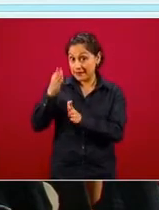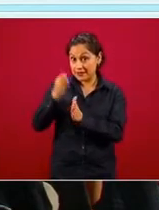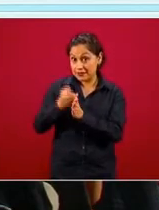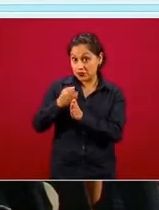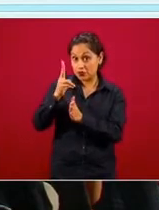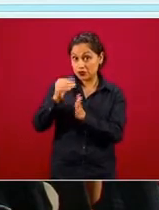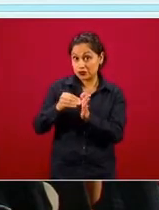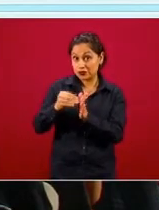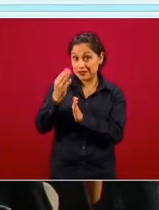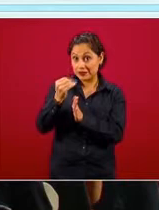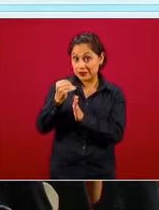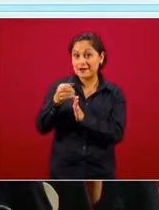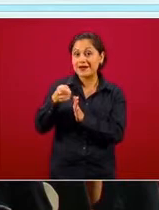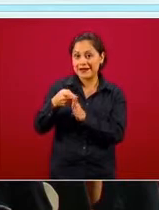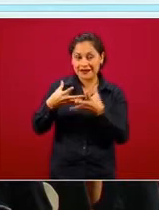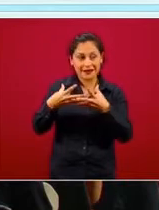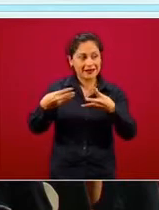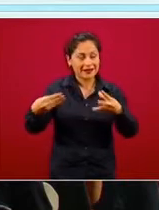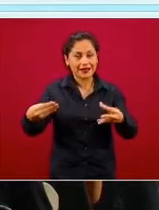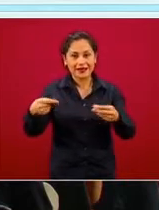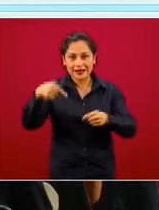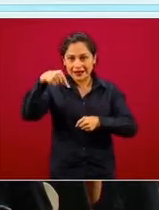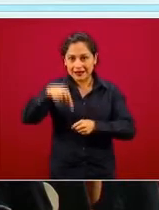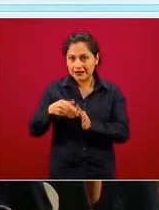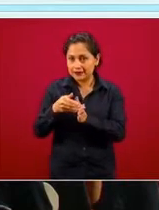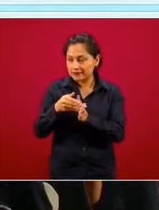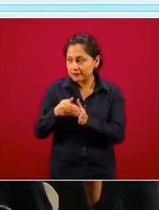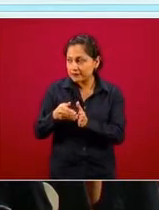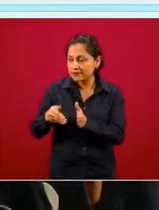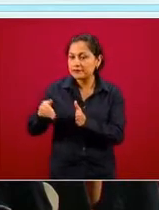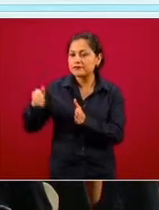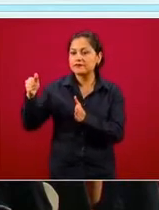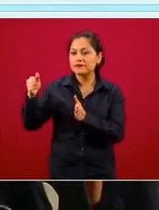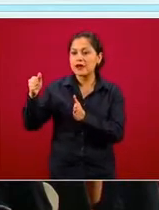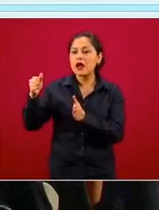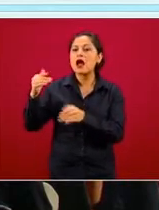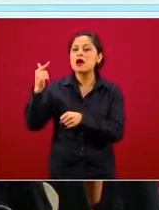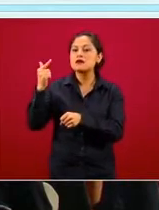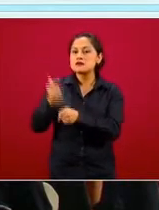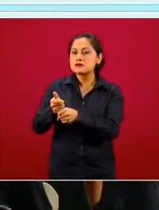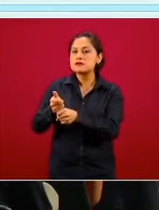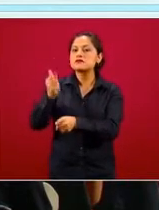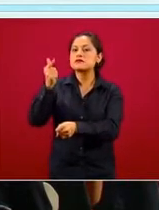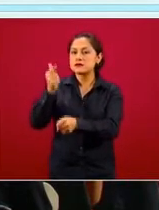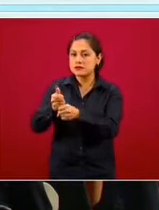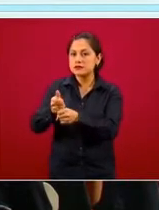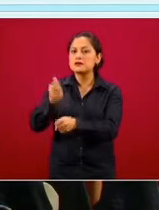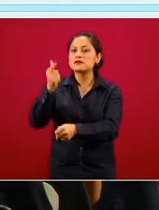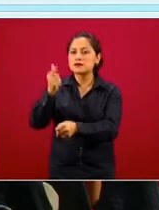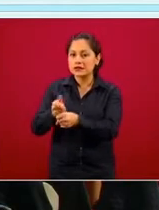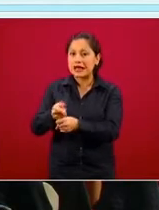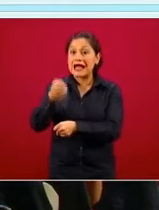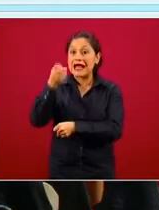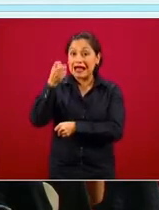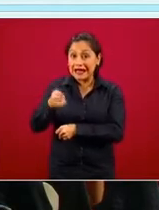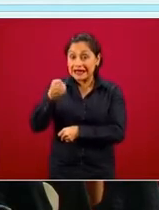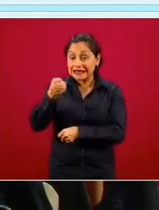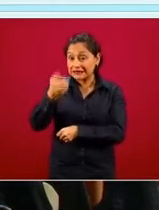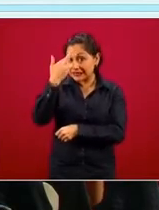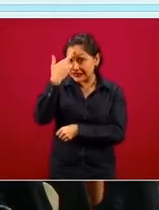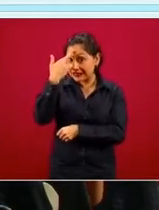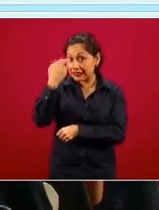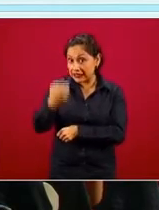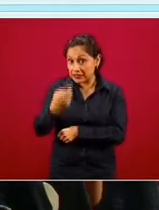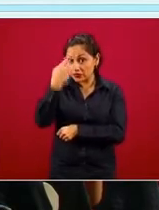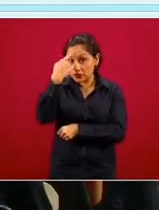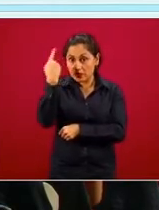in 2009. That's when influenza took center stage because it was diagnosed so much, because before it wasn't